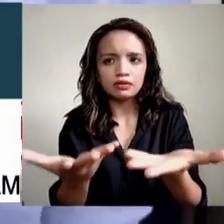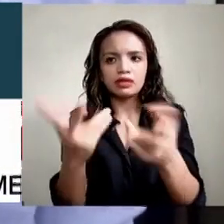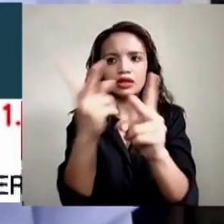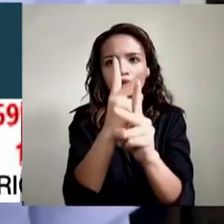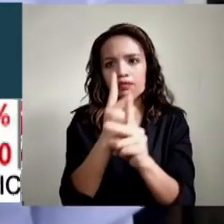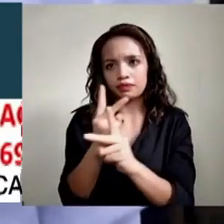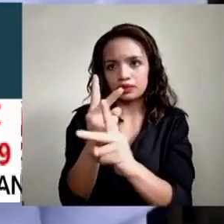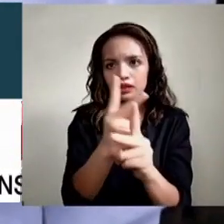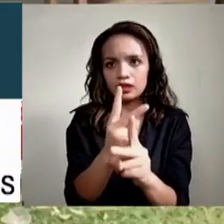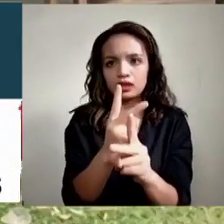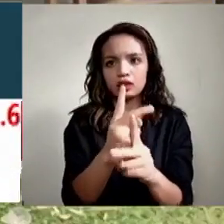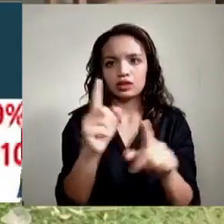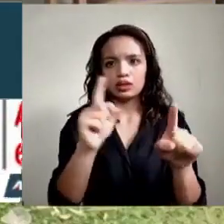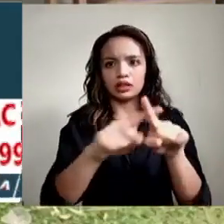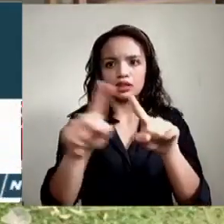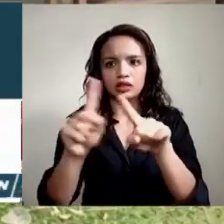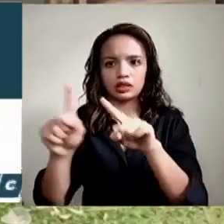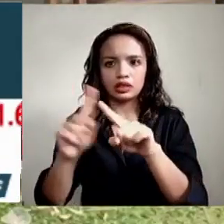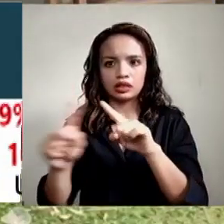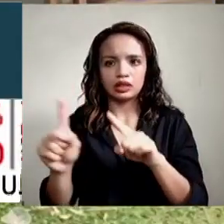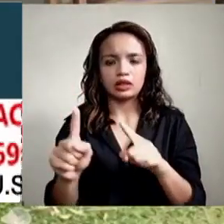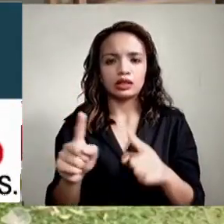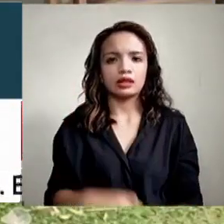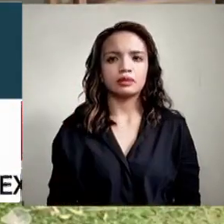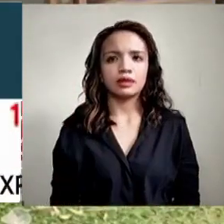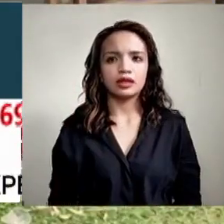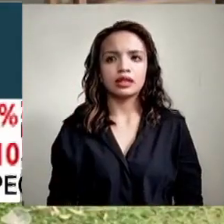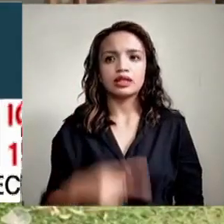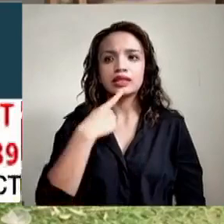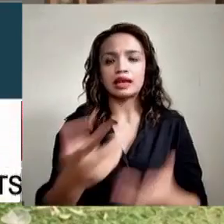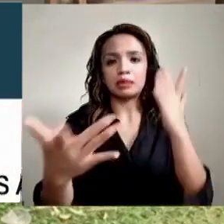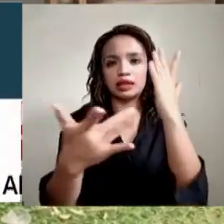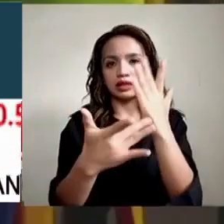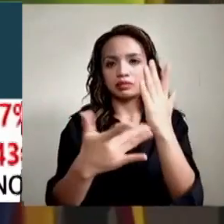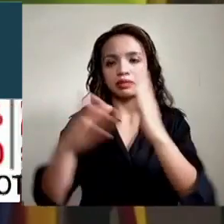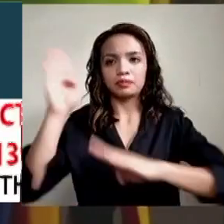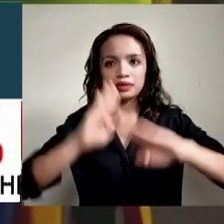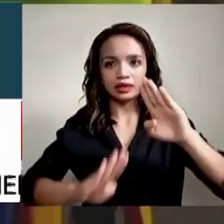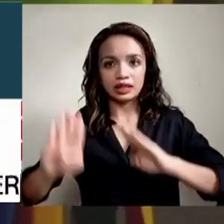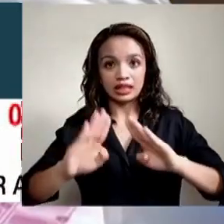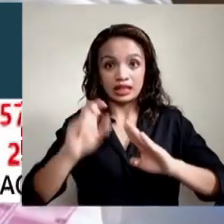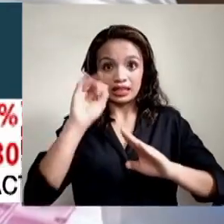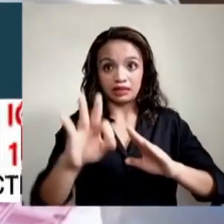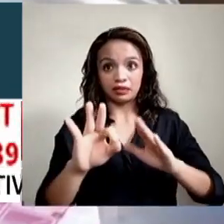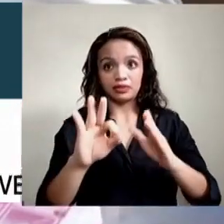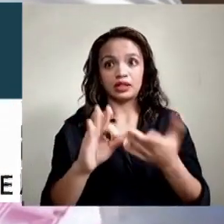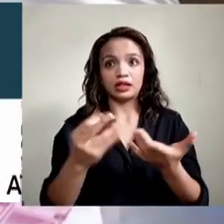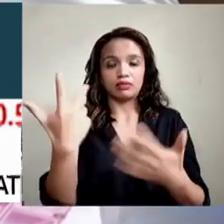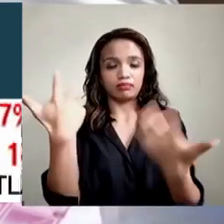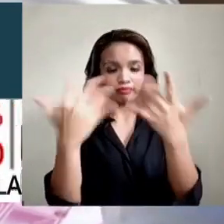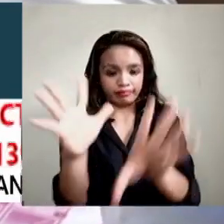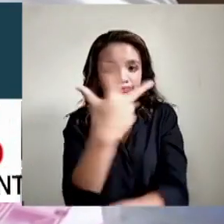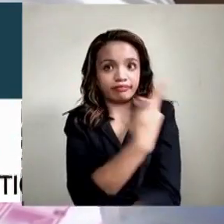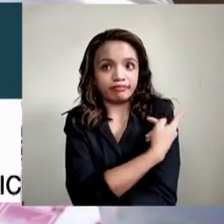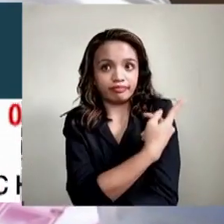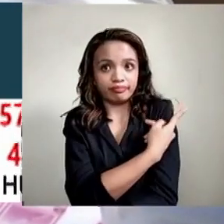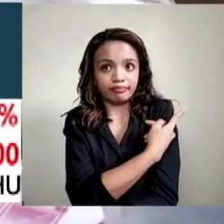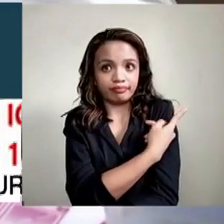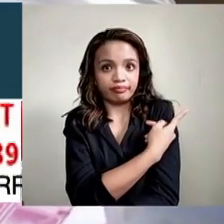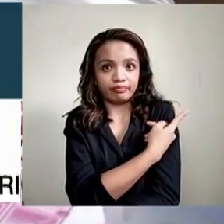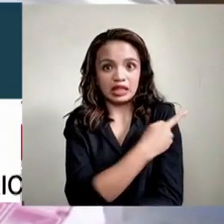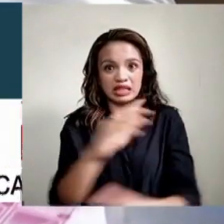protection provided by existing vaccines. BioNTech says when the blood of people vaccinated with its jab was exposed to the